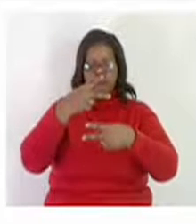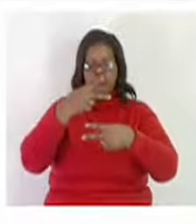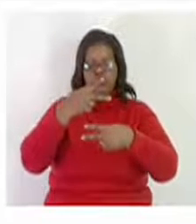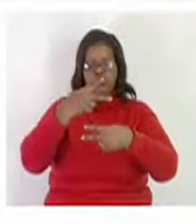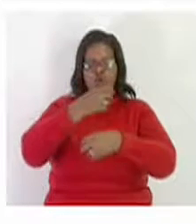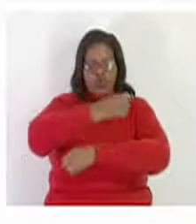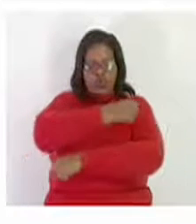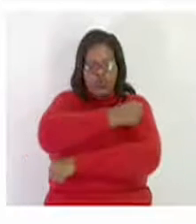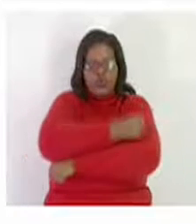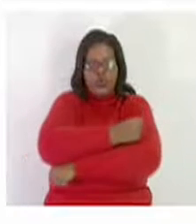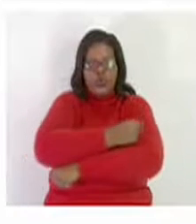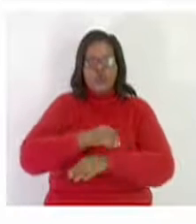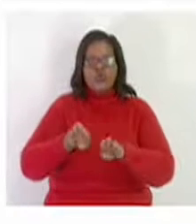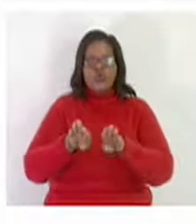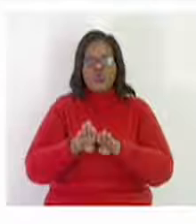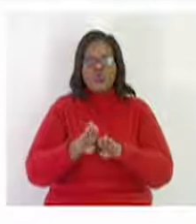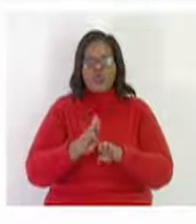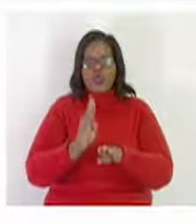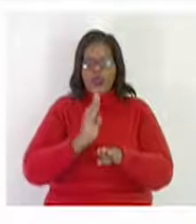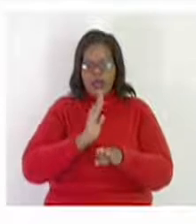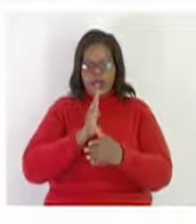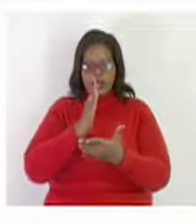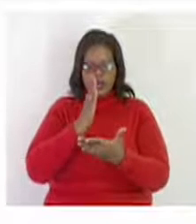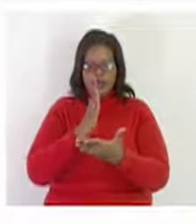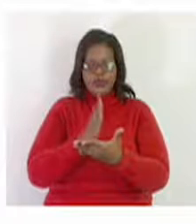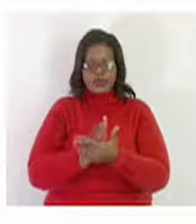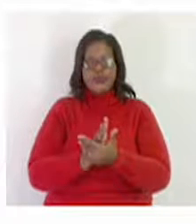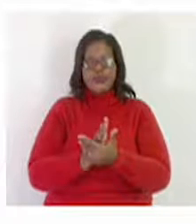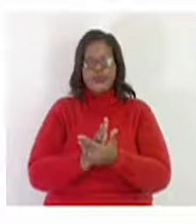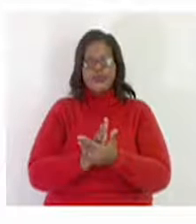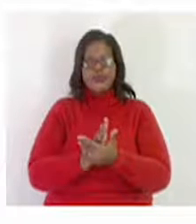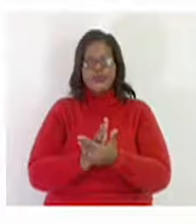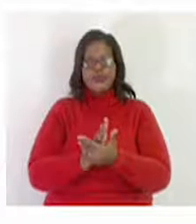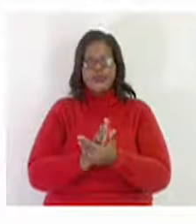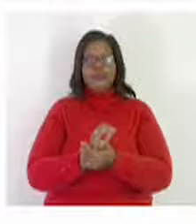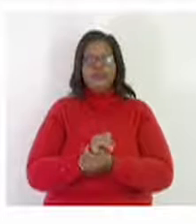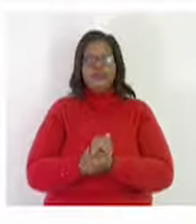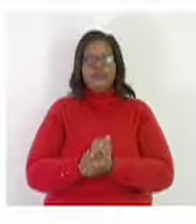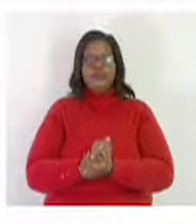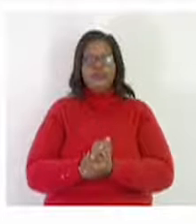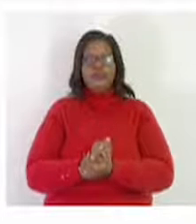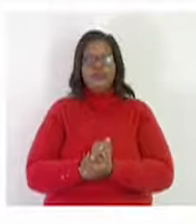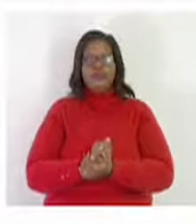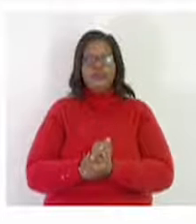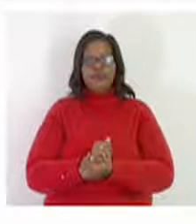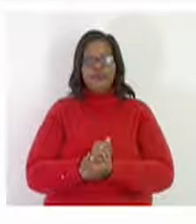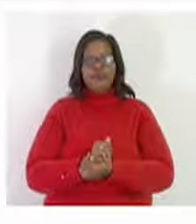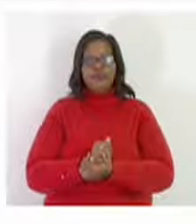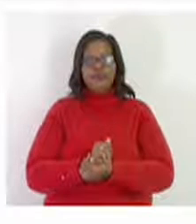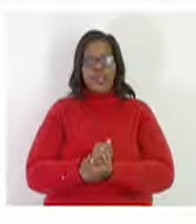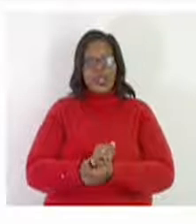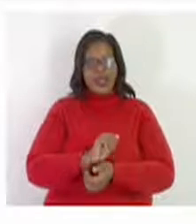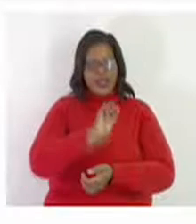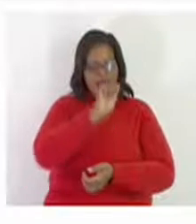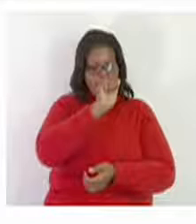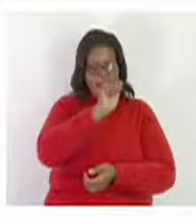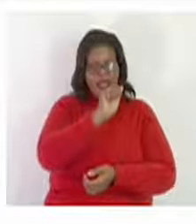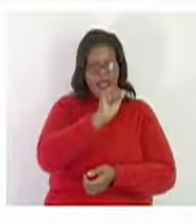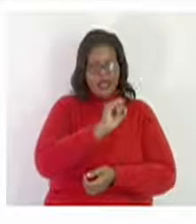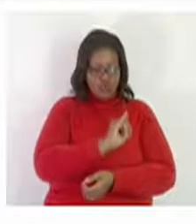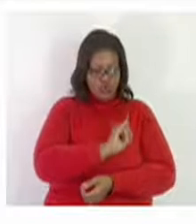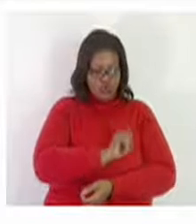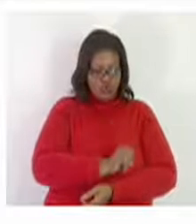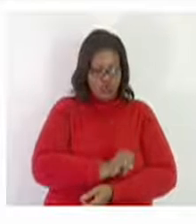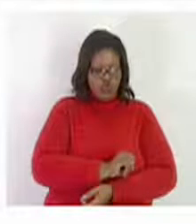true or to prove your answer. So from A until